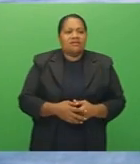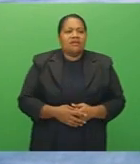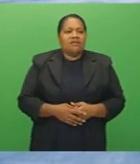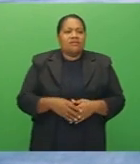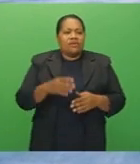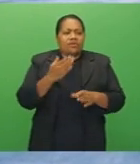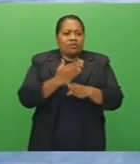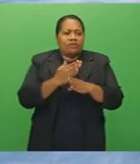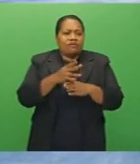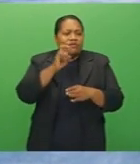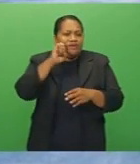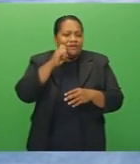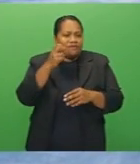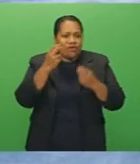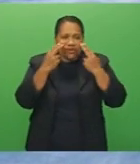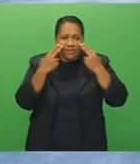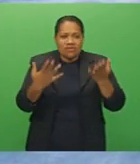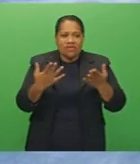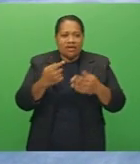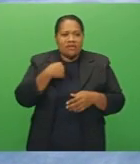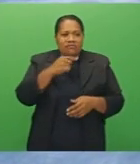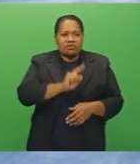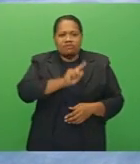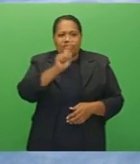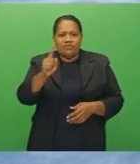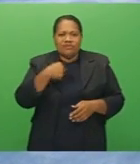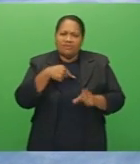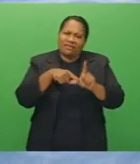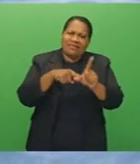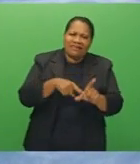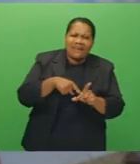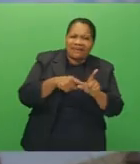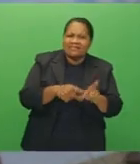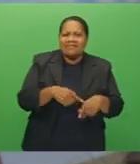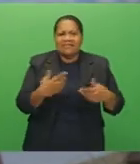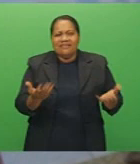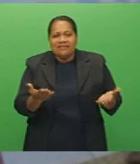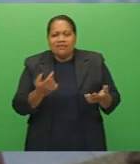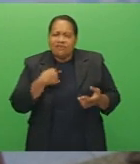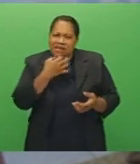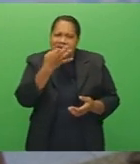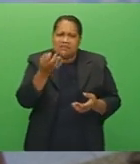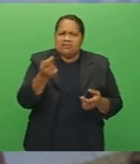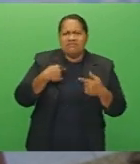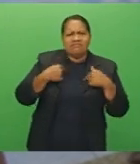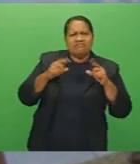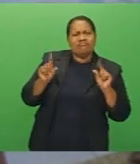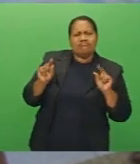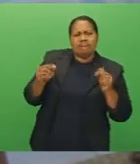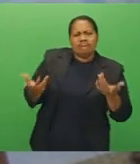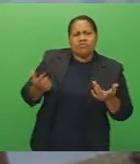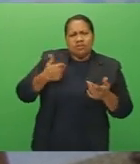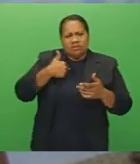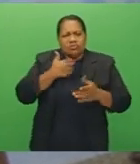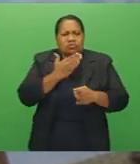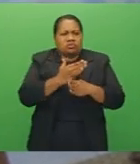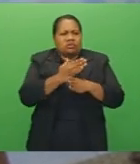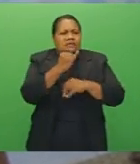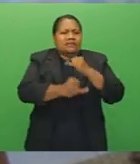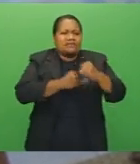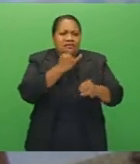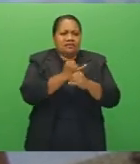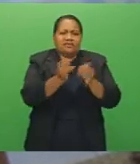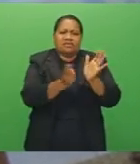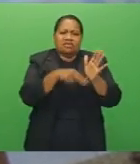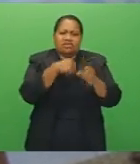turned up on their doorstep, and very young and naive, and I asked them, what do I need to do to work for an international NGO